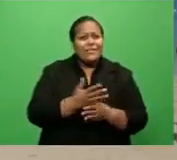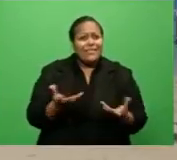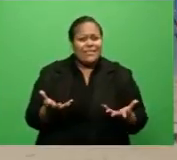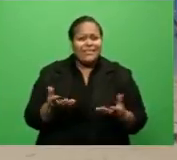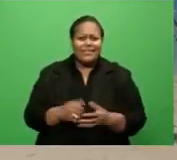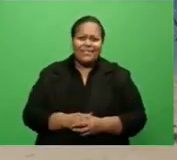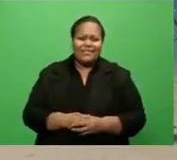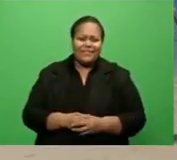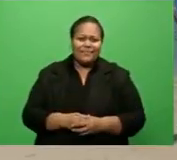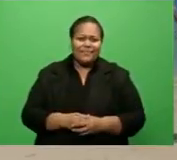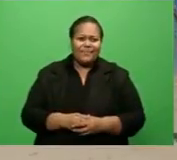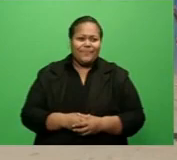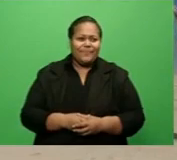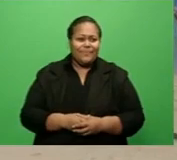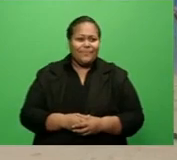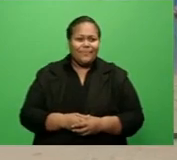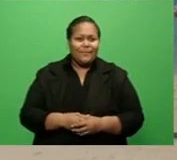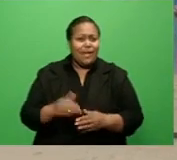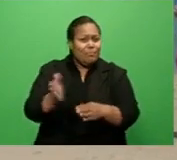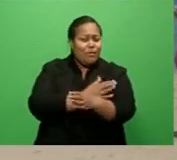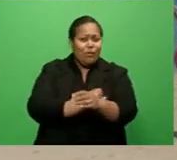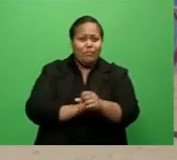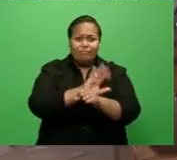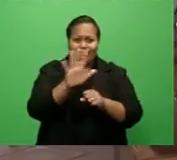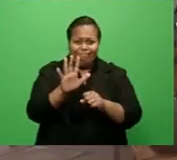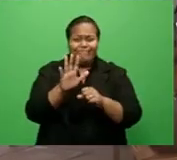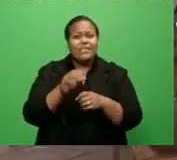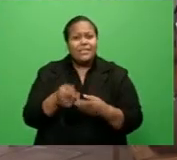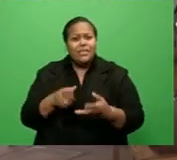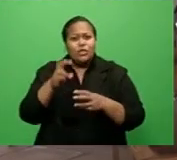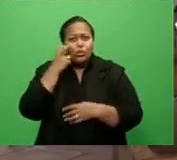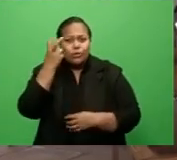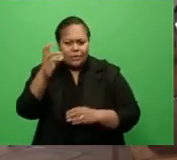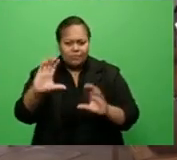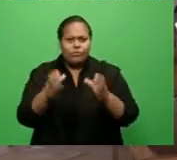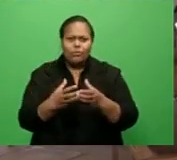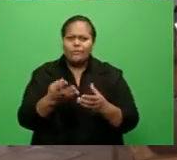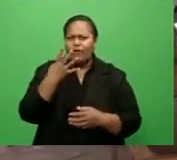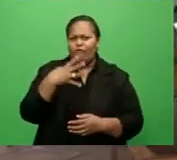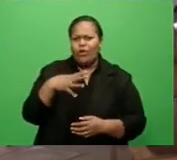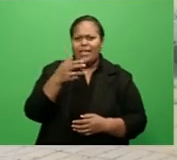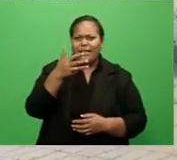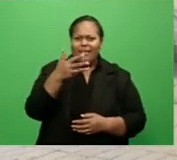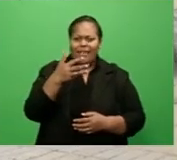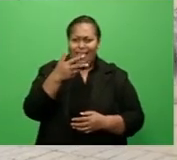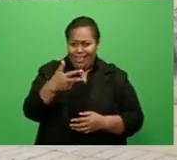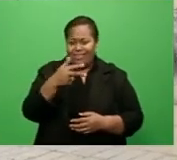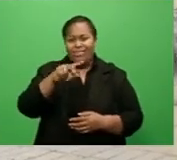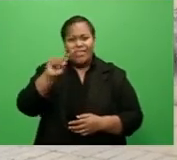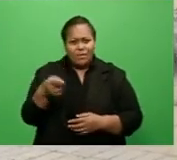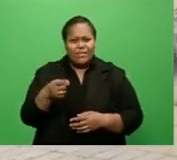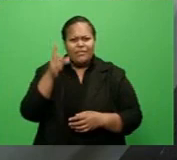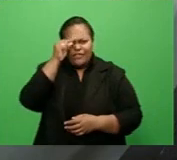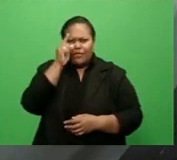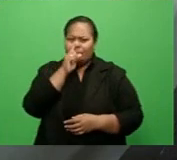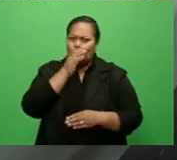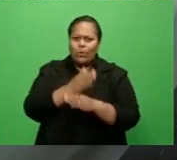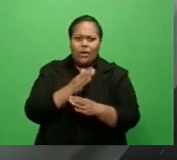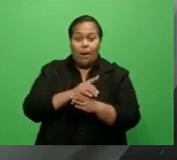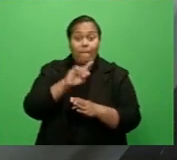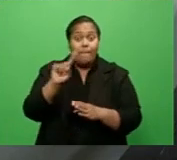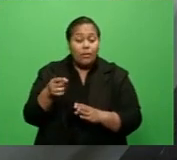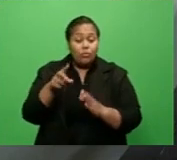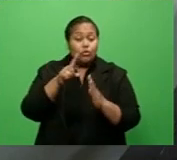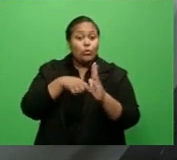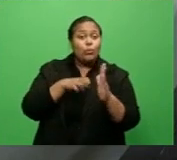better. Prior to the pandemic, the hospitality sector employed about 48,000 Fijians. But as of June, this number has